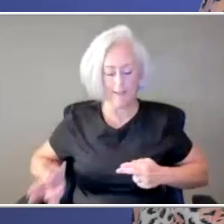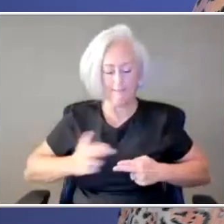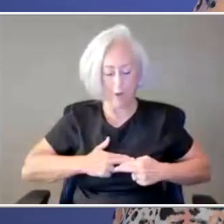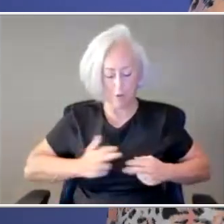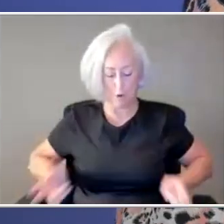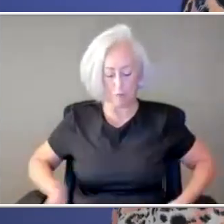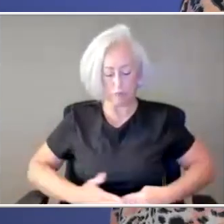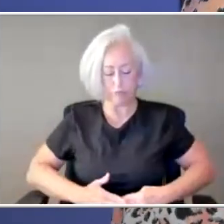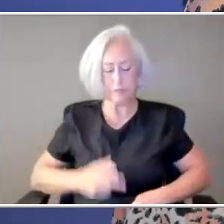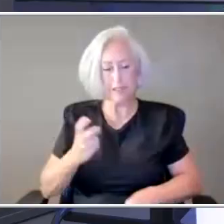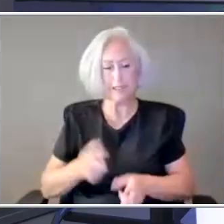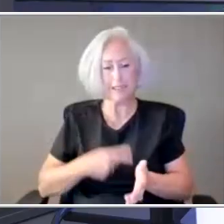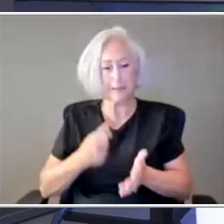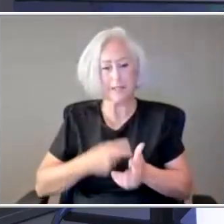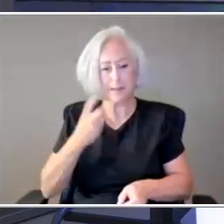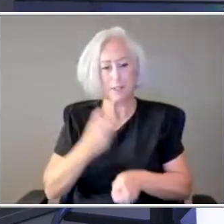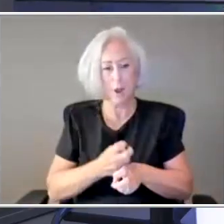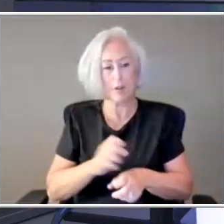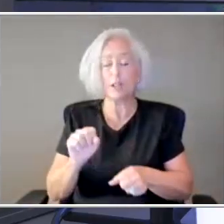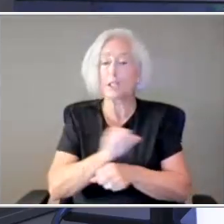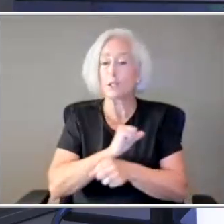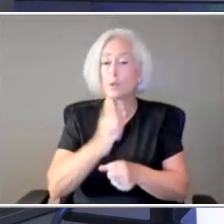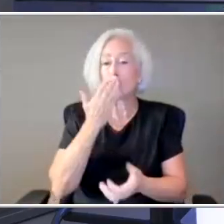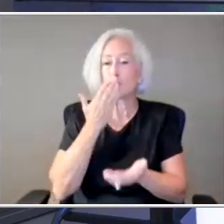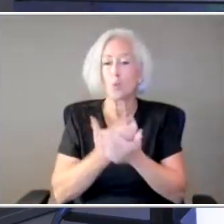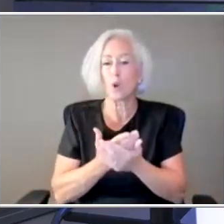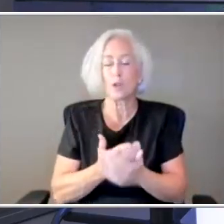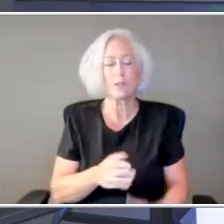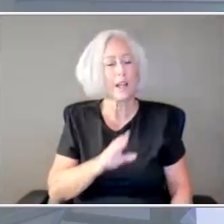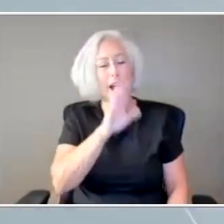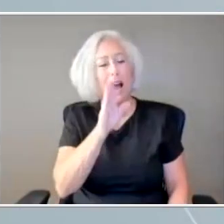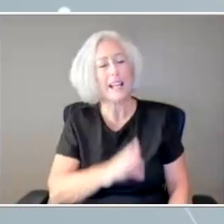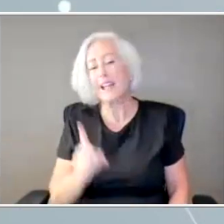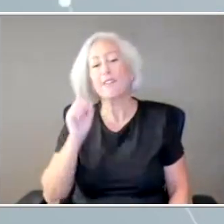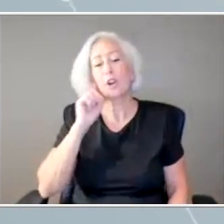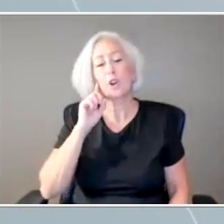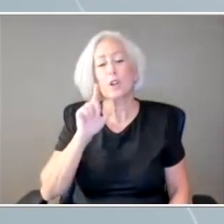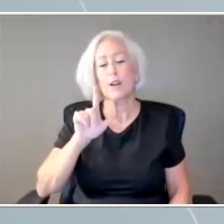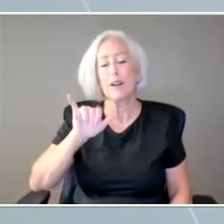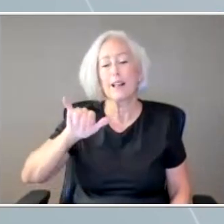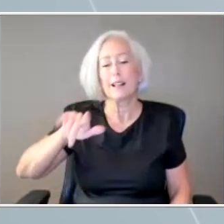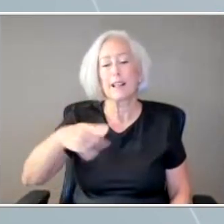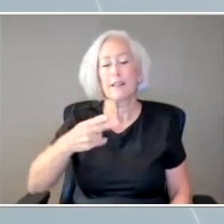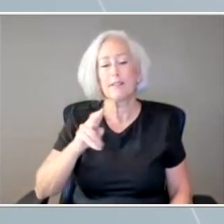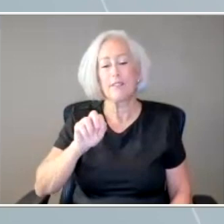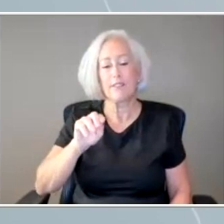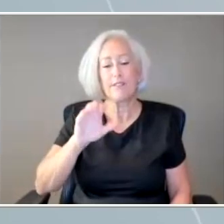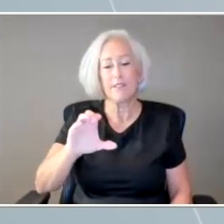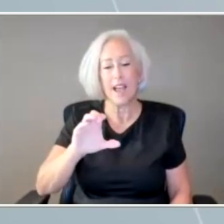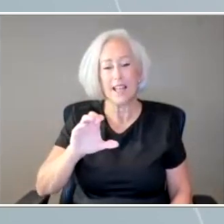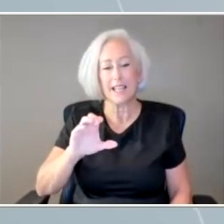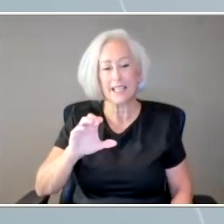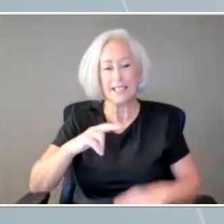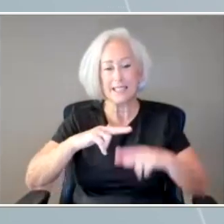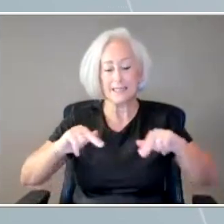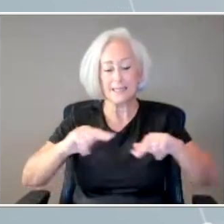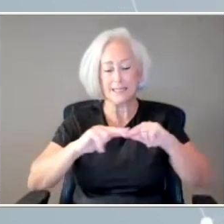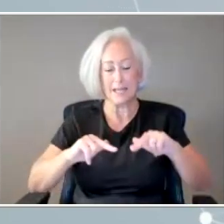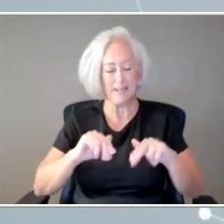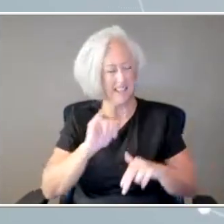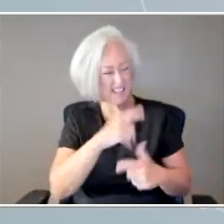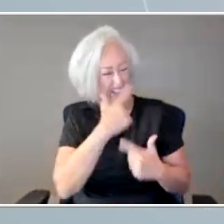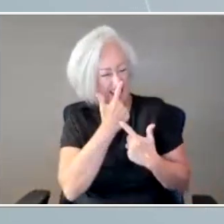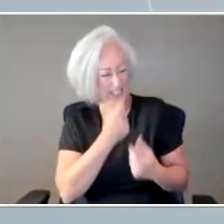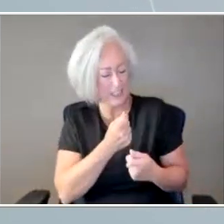it works really well. I'd never heard of lymphatic taping before. How does this treatment help? Really interesting. So yeah,